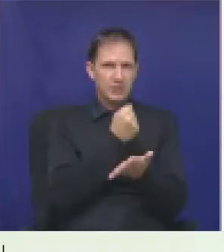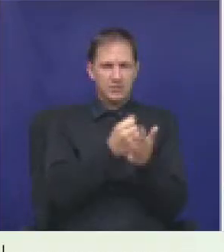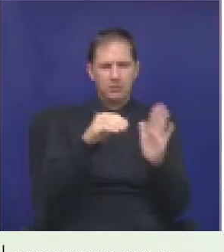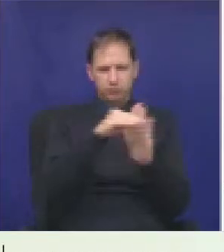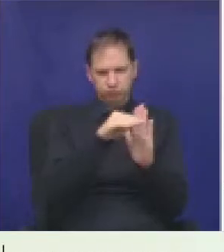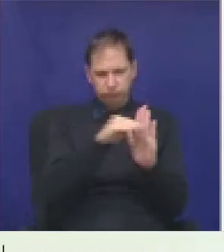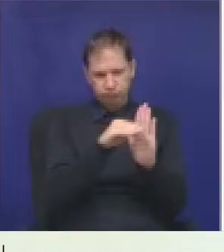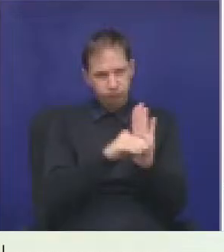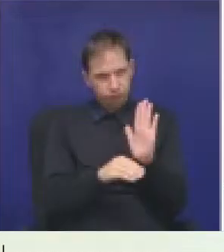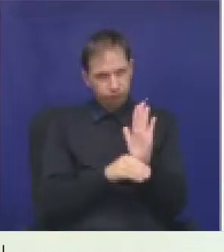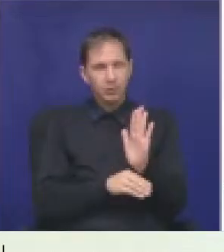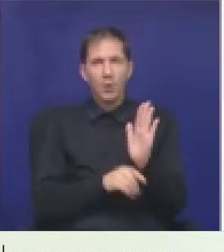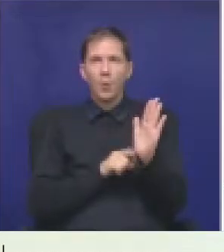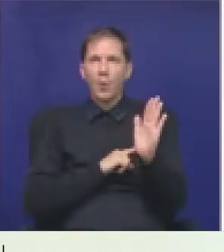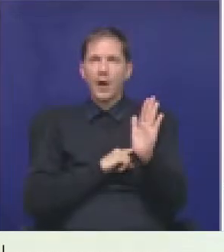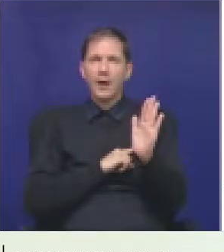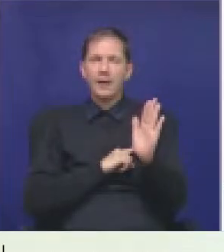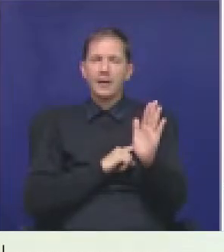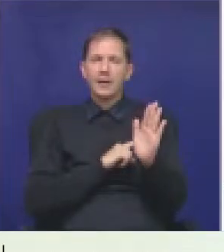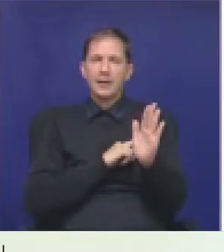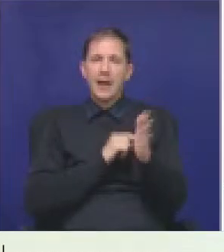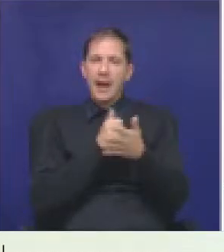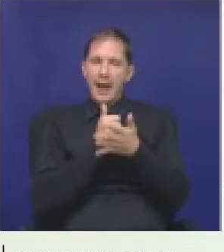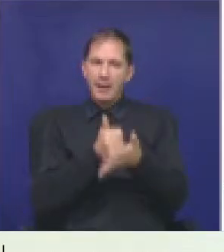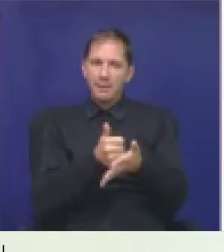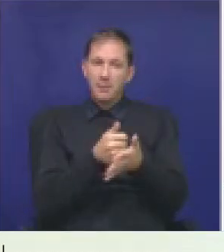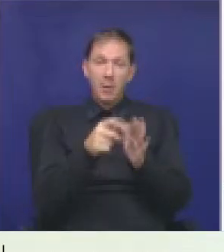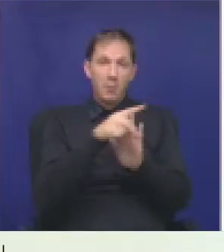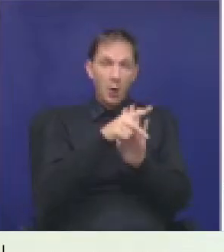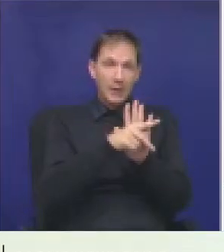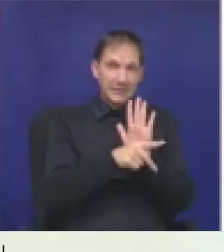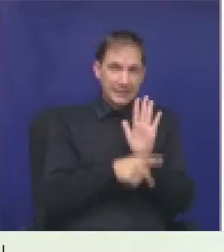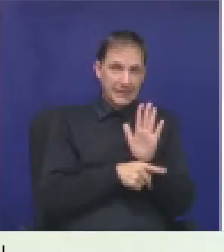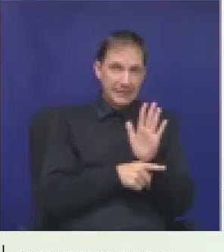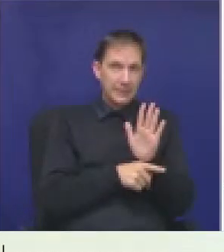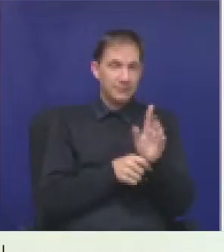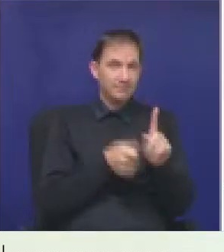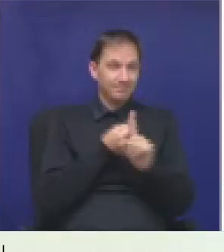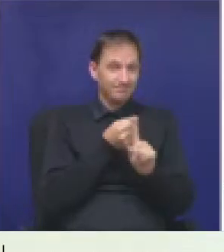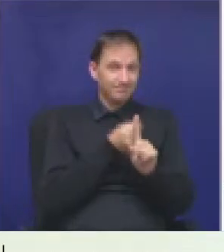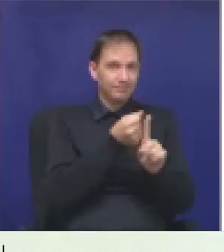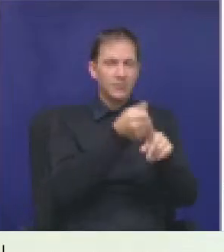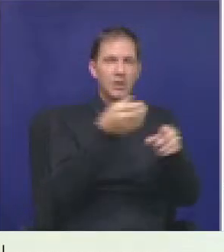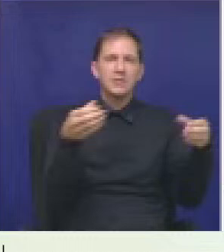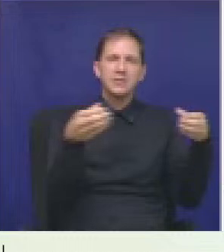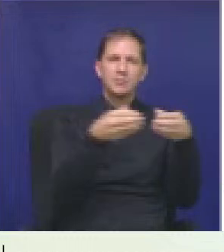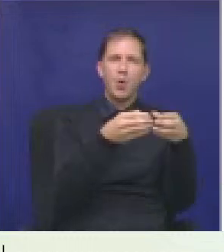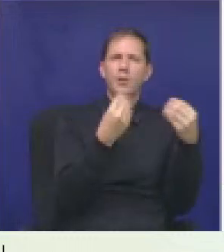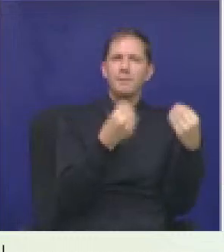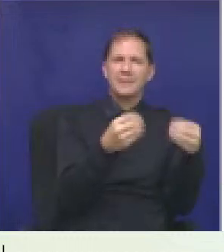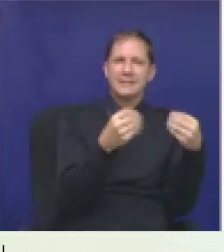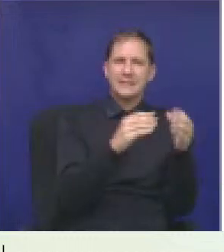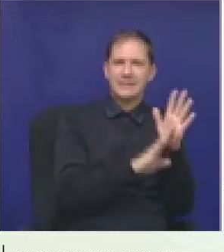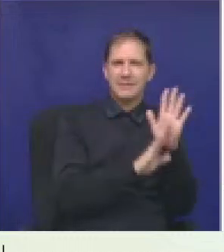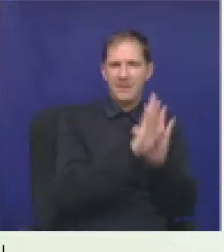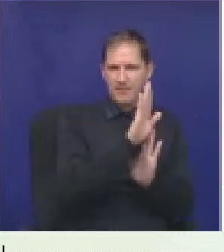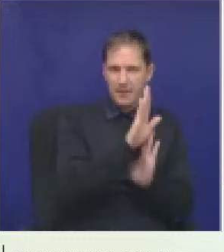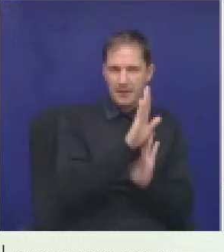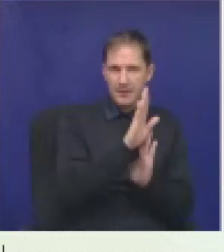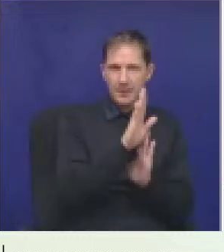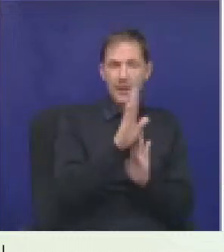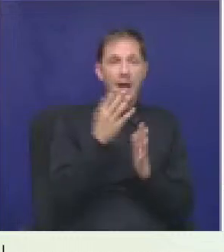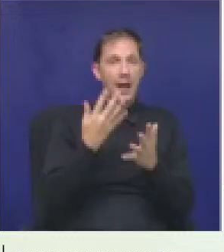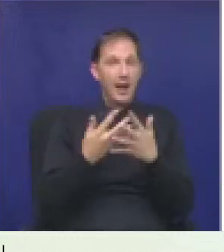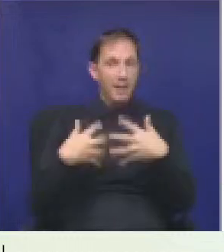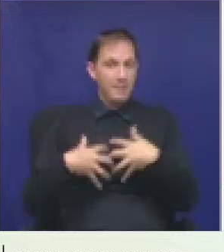to better respond to the policy directives being driven by the Department of Small Business Development. By creating